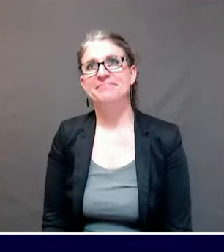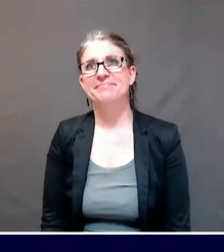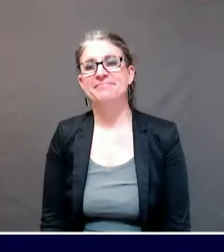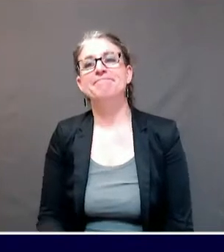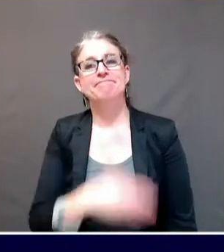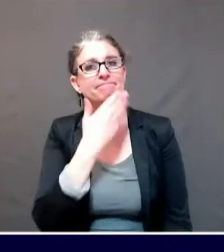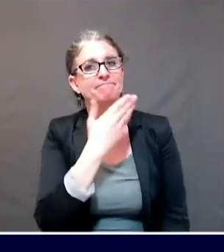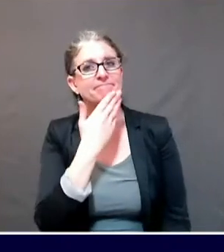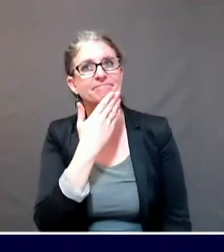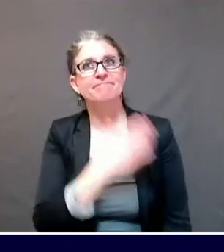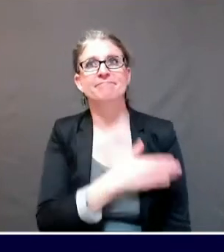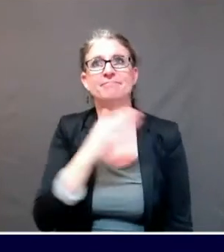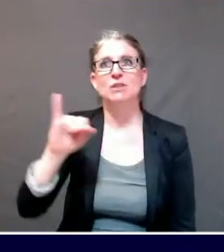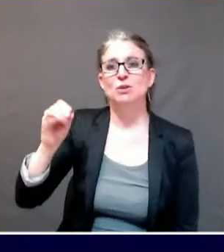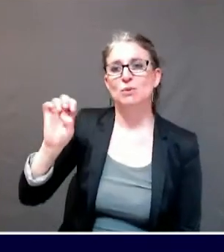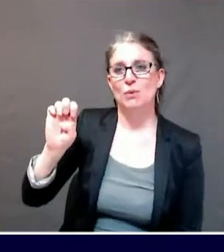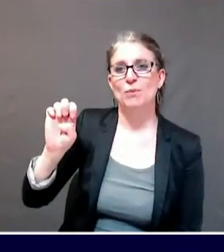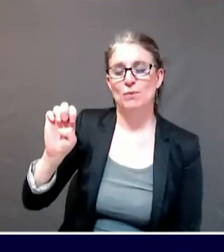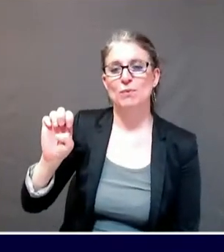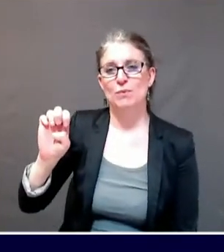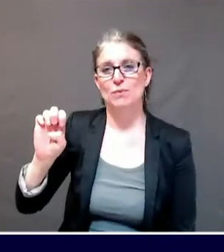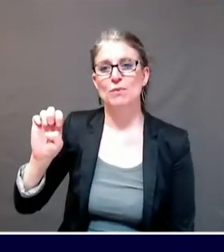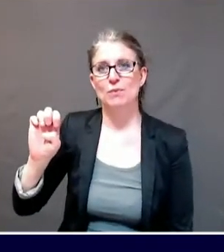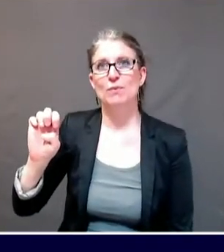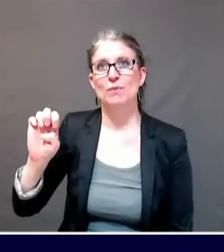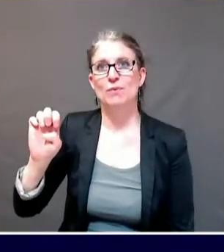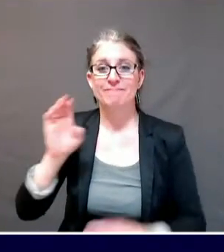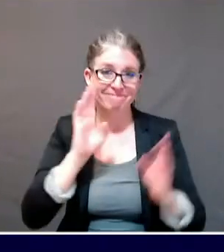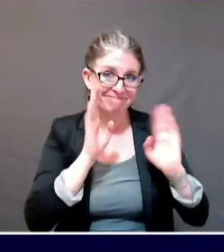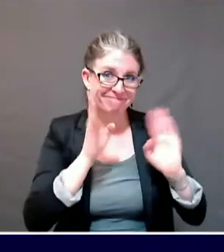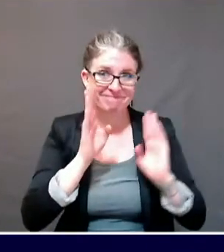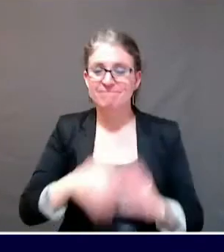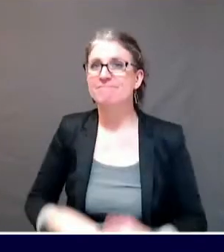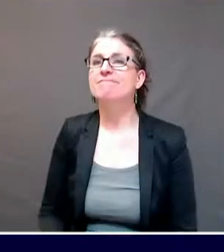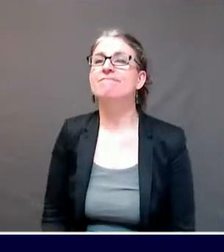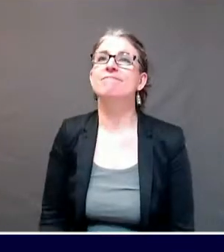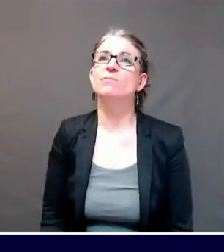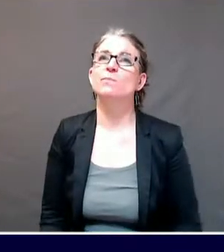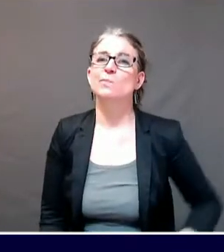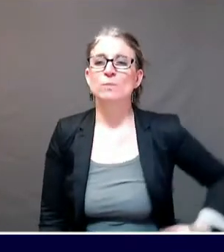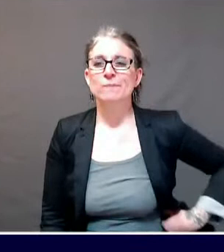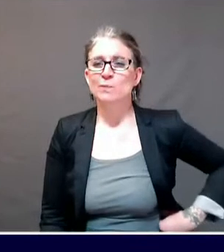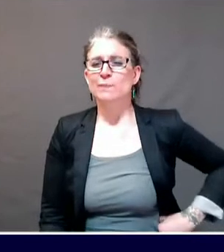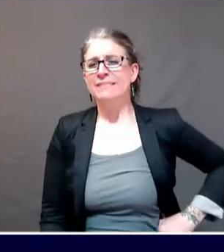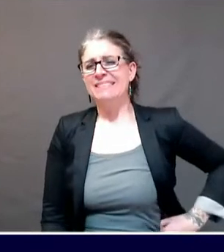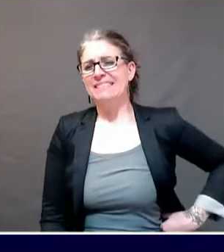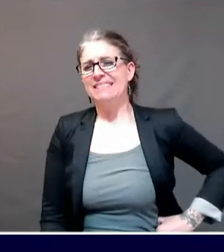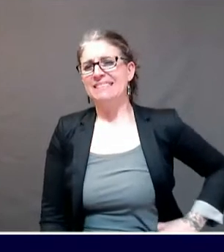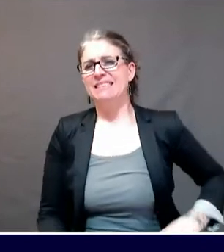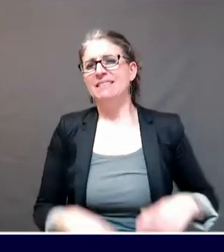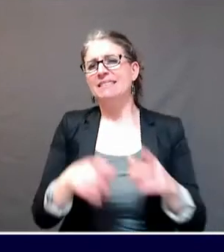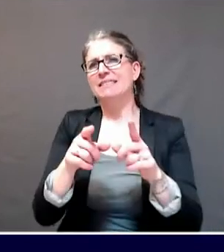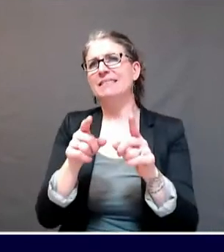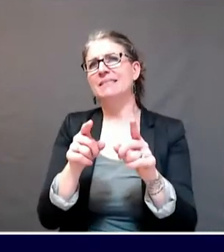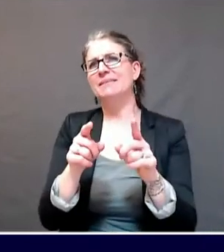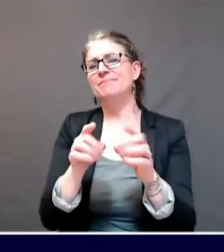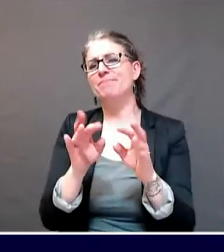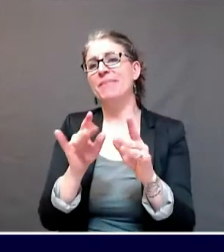Yes, hi. A couple of things. We were talking about the data following the holidays.